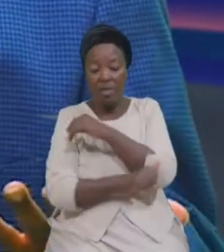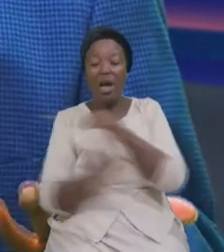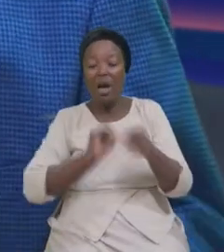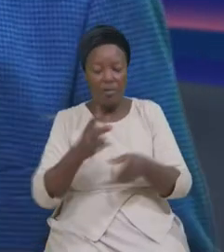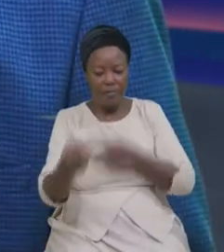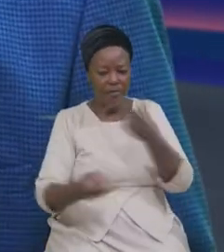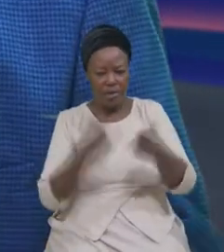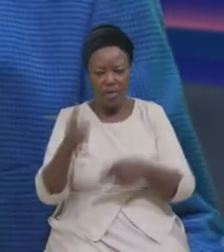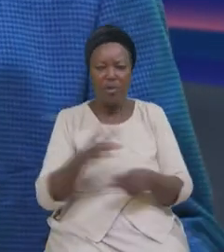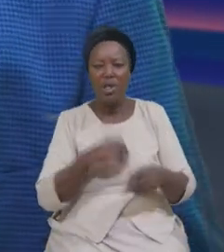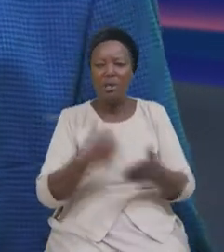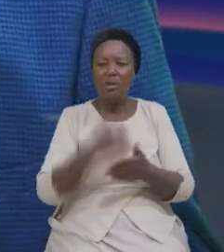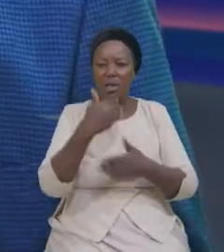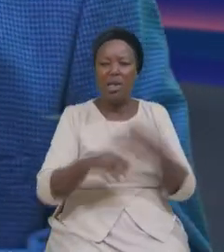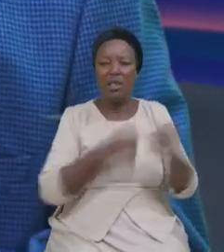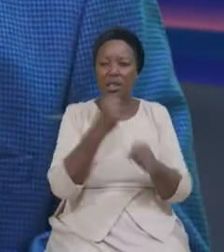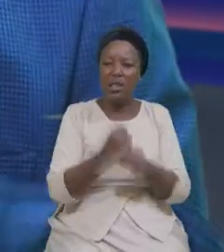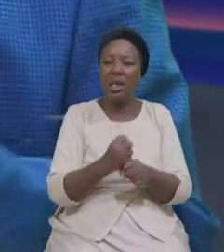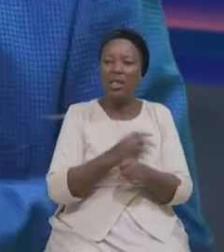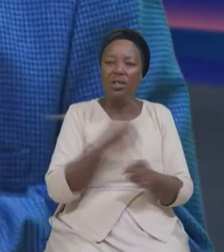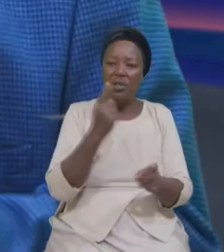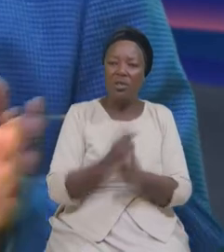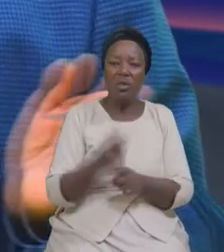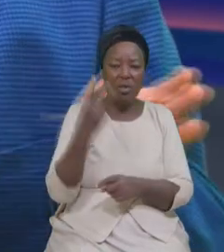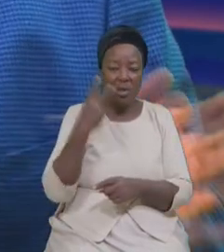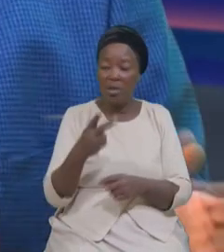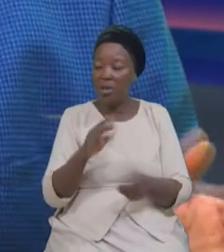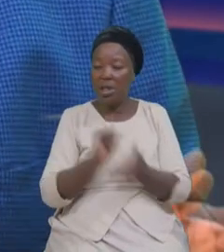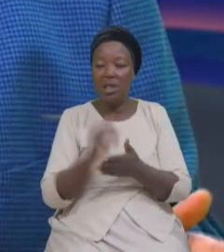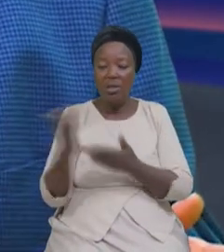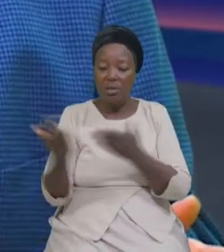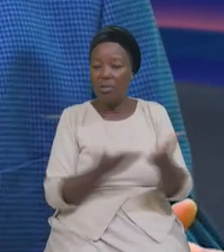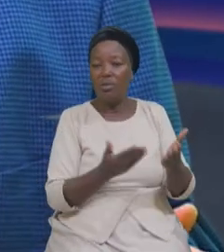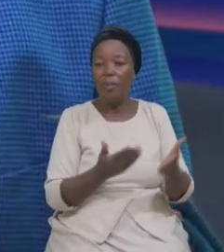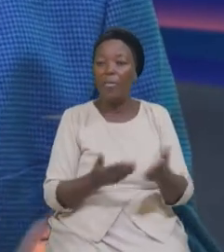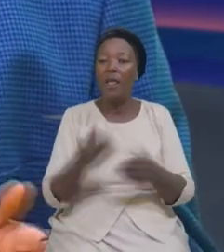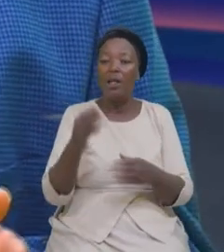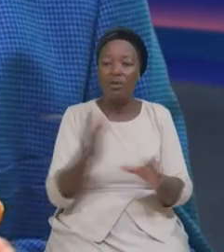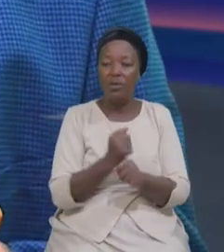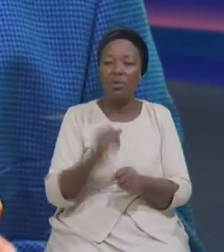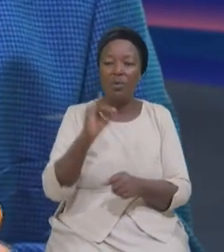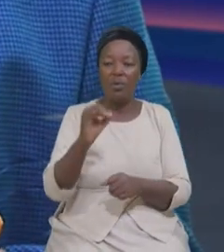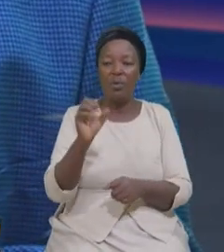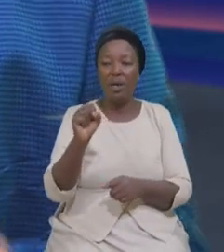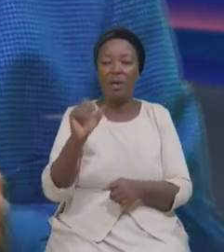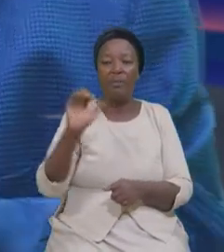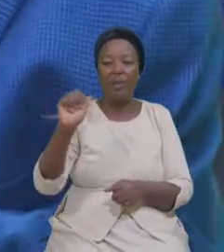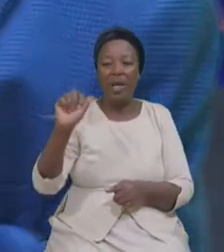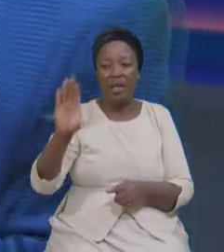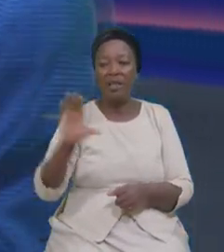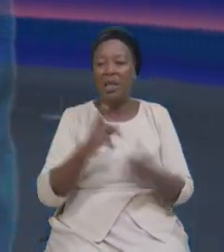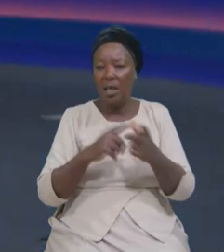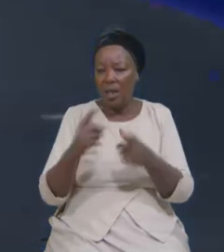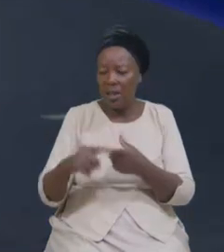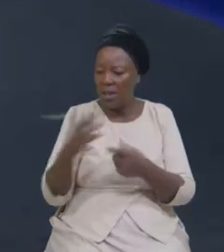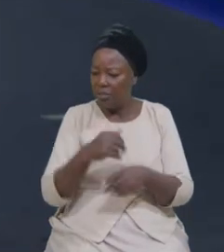following year, Abraham, Sarah, had Isaac. For the present time, or for tomorrow, or